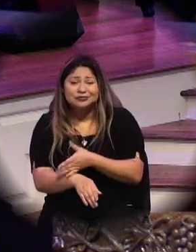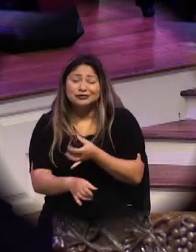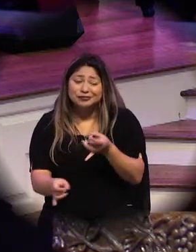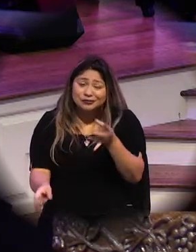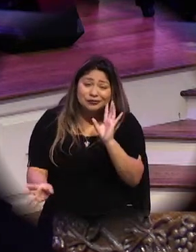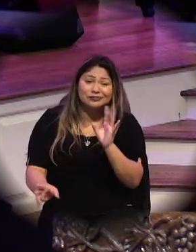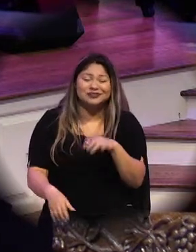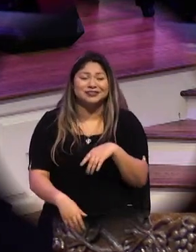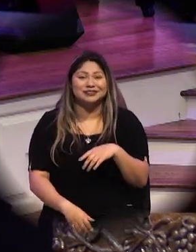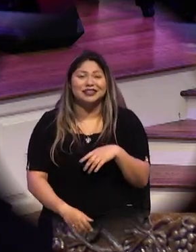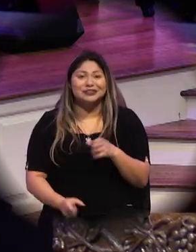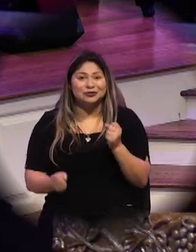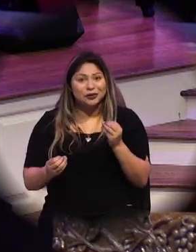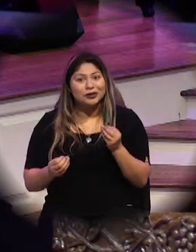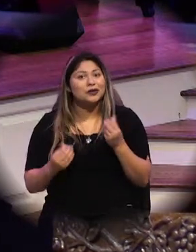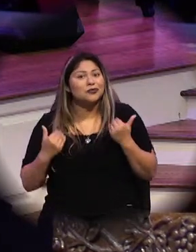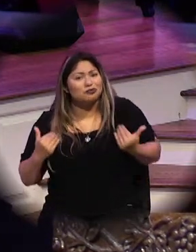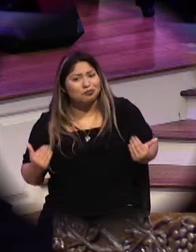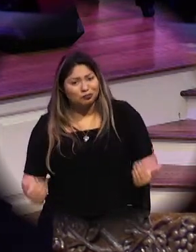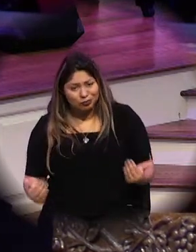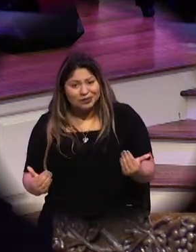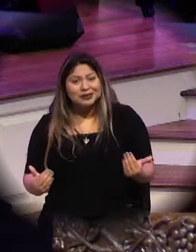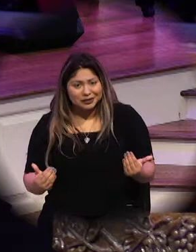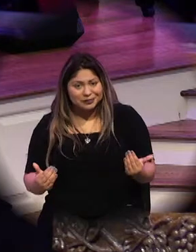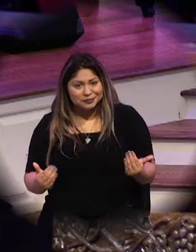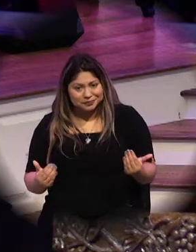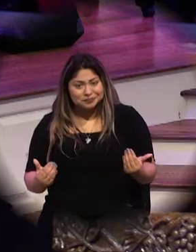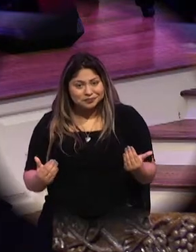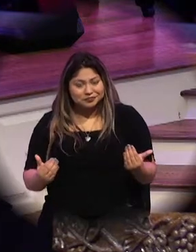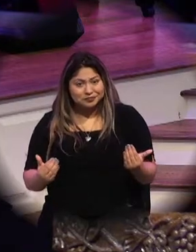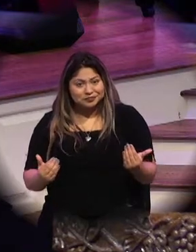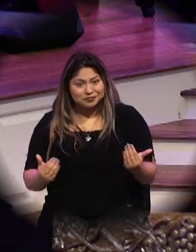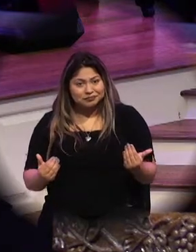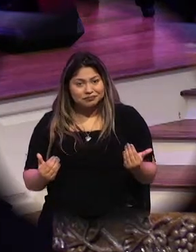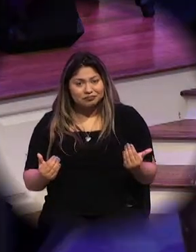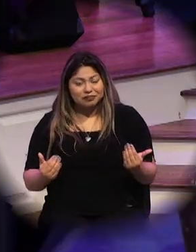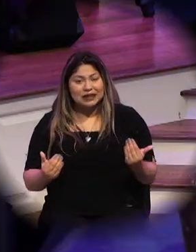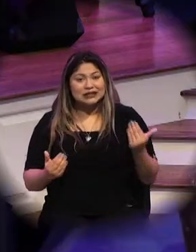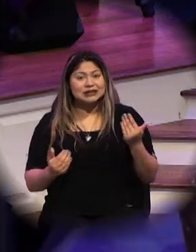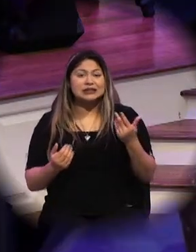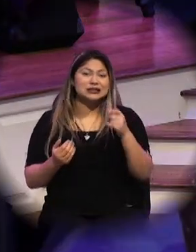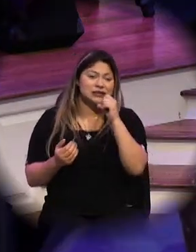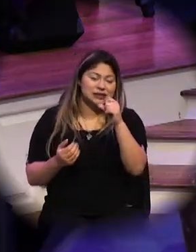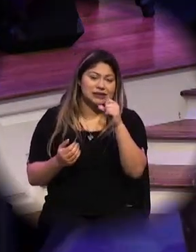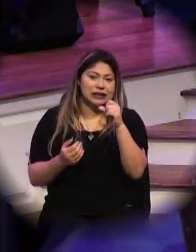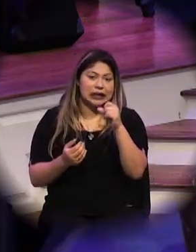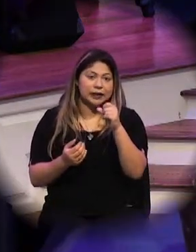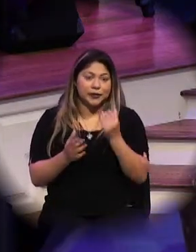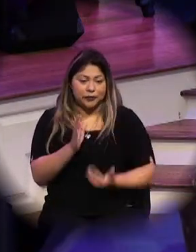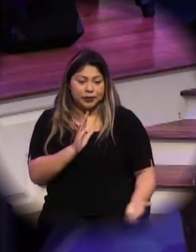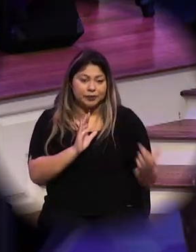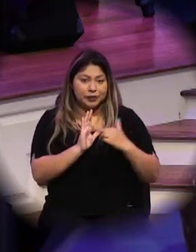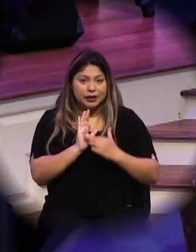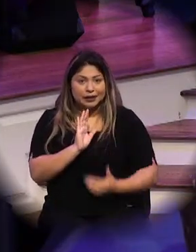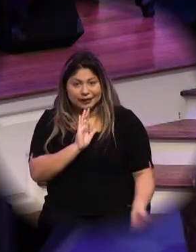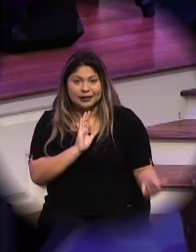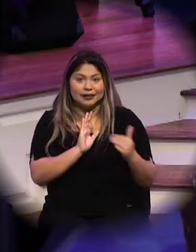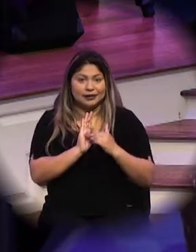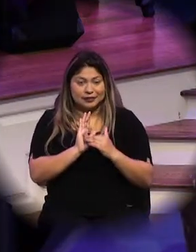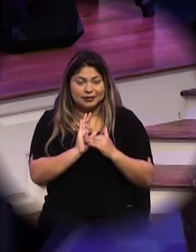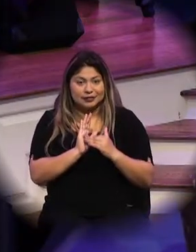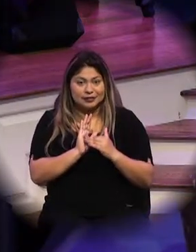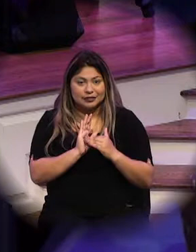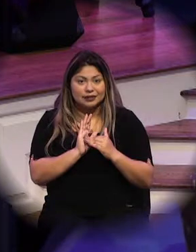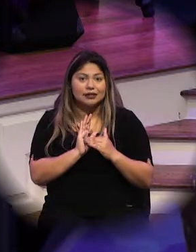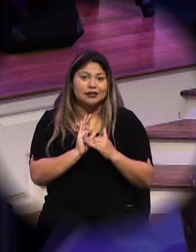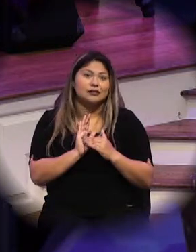and out. So while his songs don't always repeat the scriptures verbatim, which is what most of the music, church music in